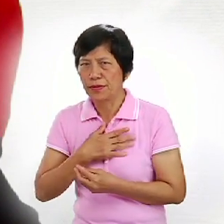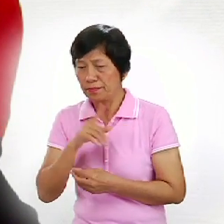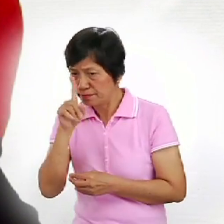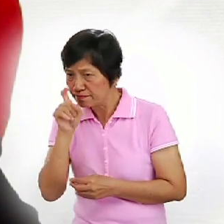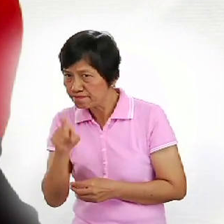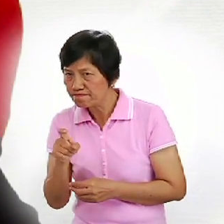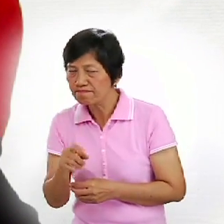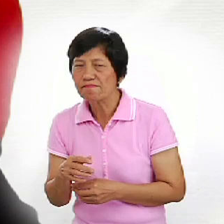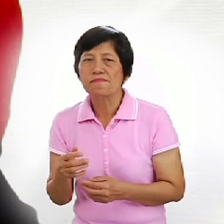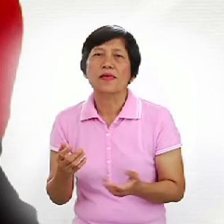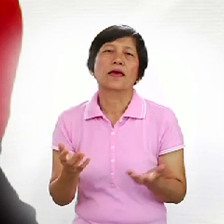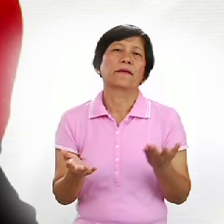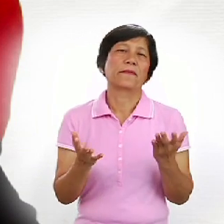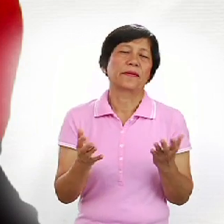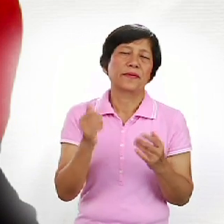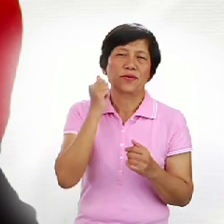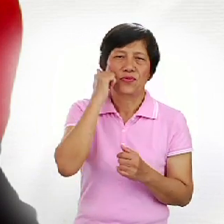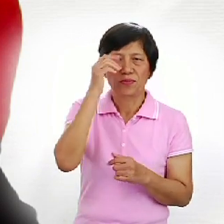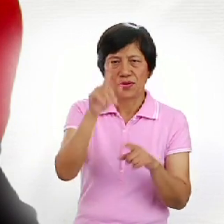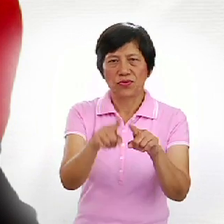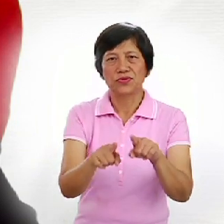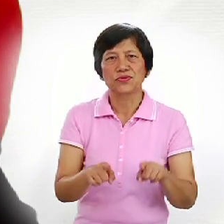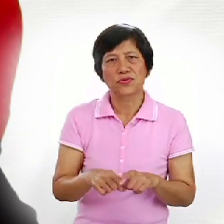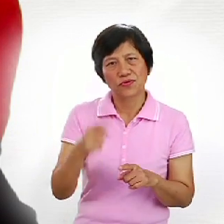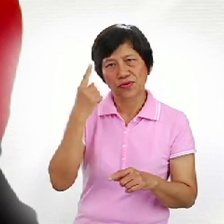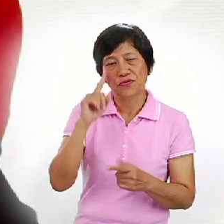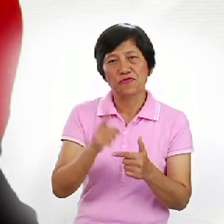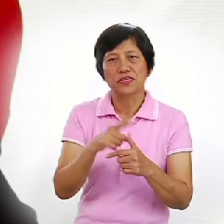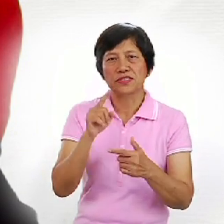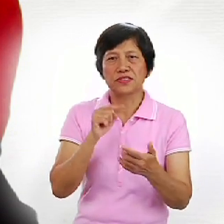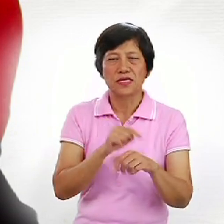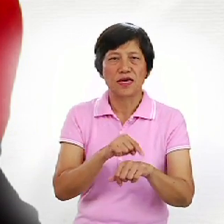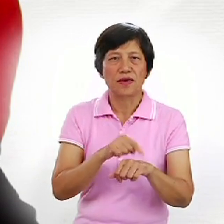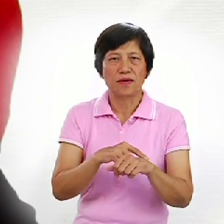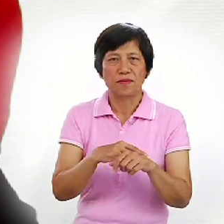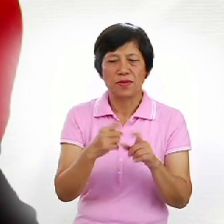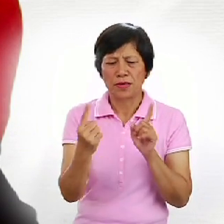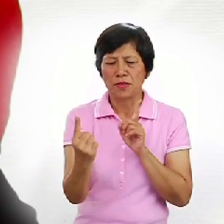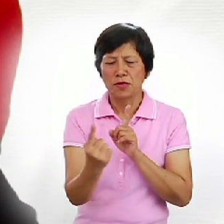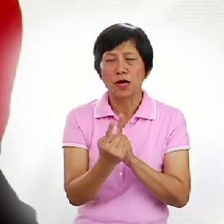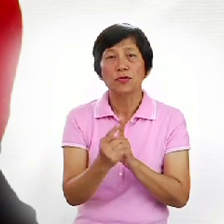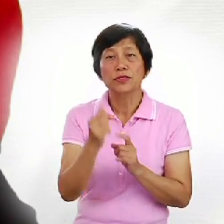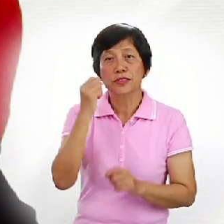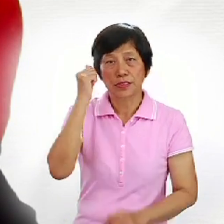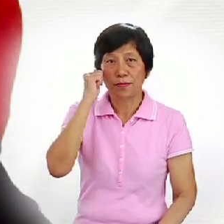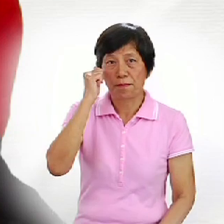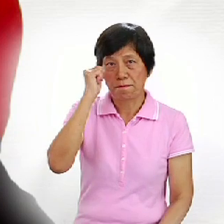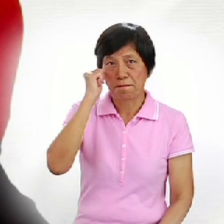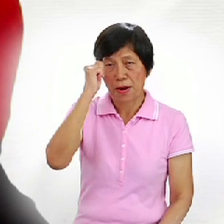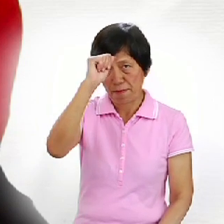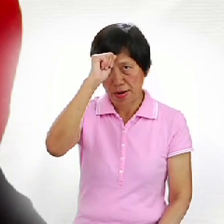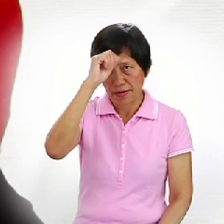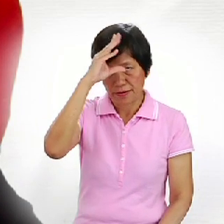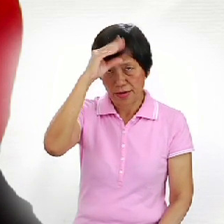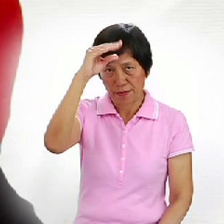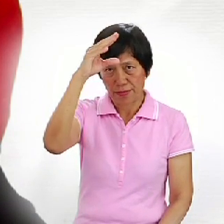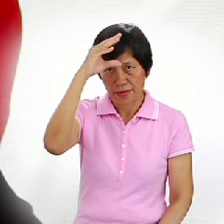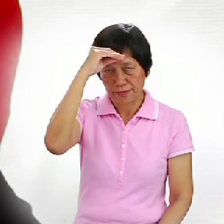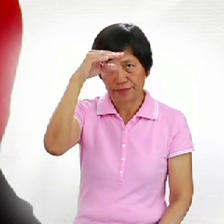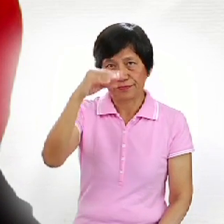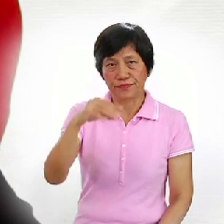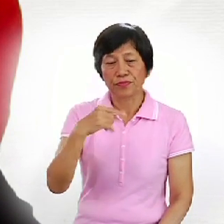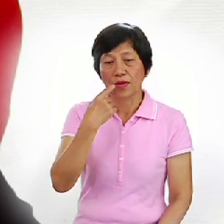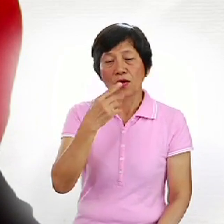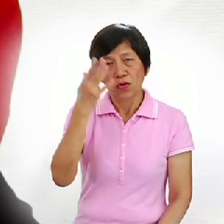the woman also, for the first time, encounters a man who knows the truth